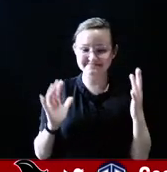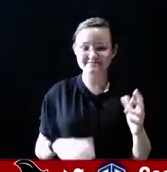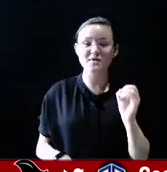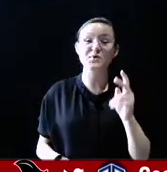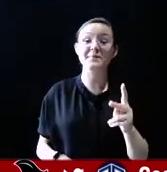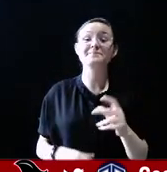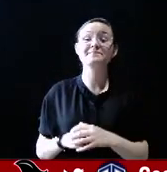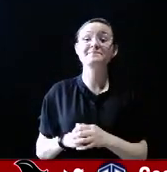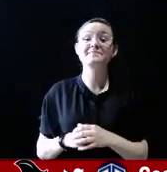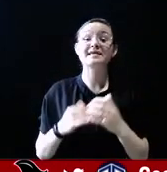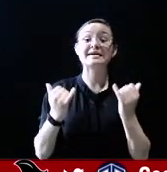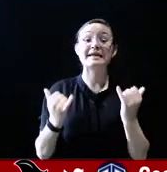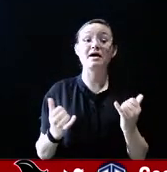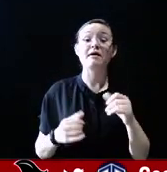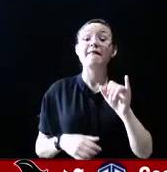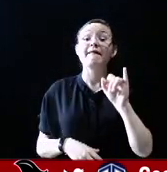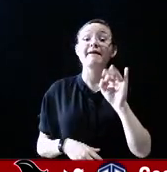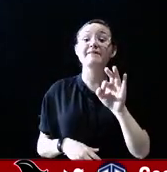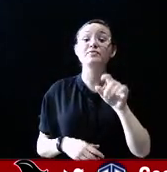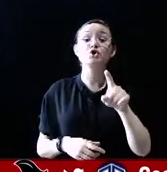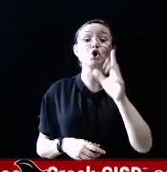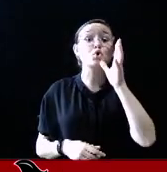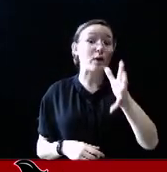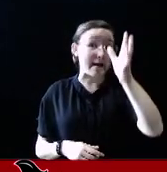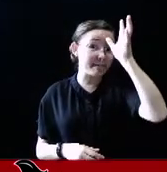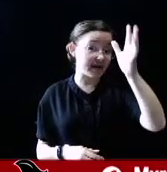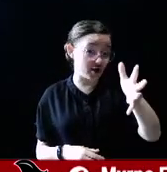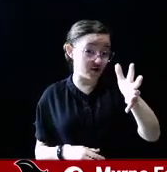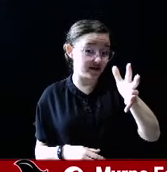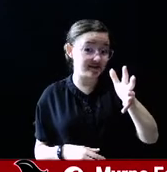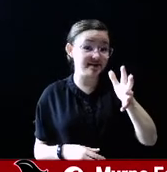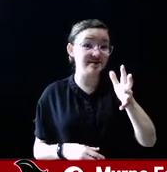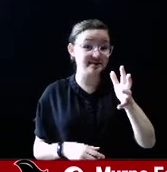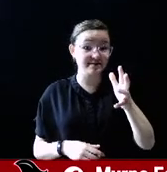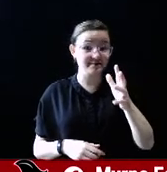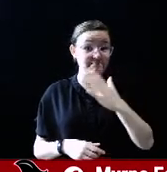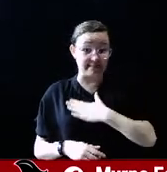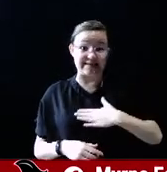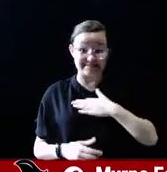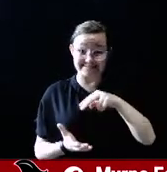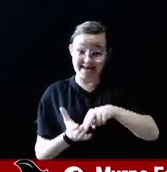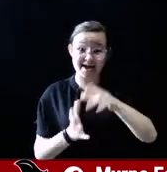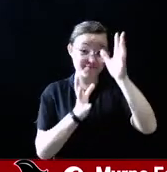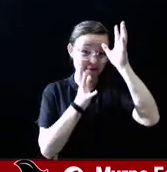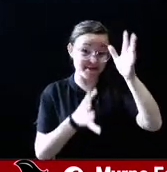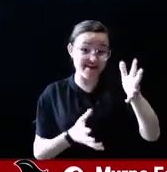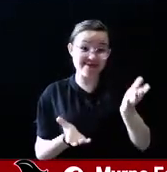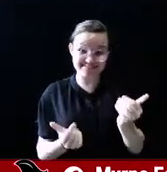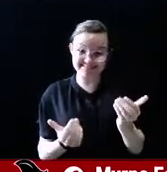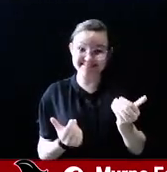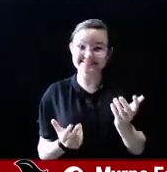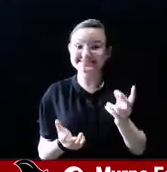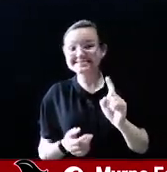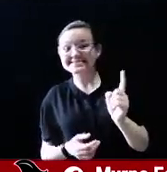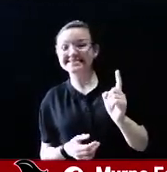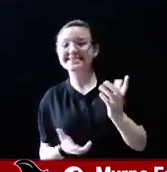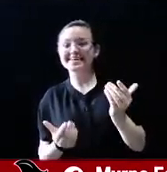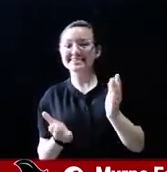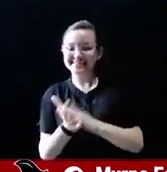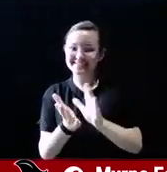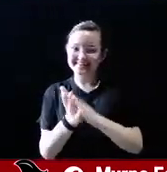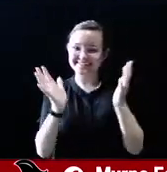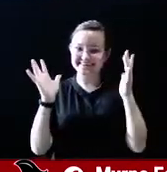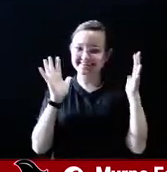Okay, how about this one? What if you're a grandparent? If you're a grandparent of one of our graduates, would you please stand also? Grandparents, where are you?